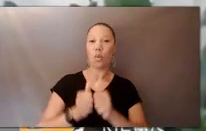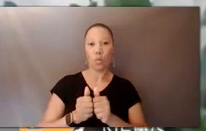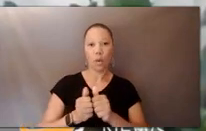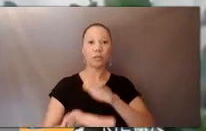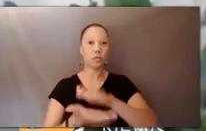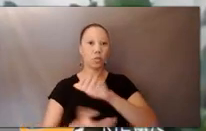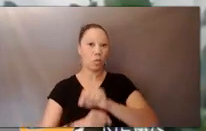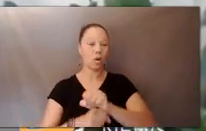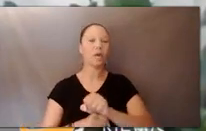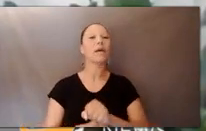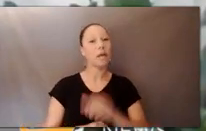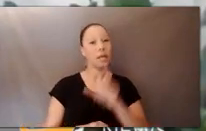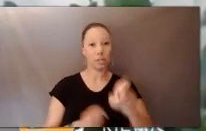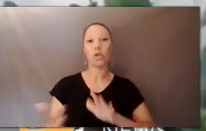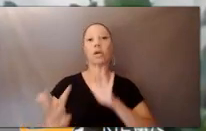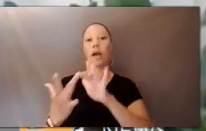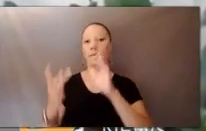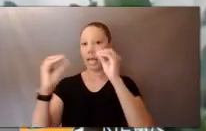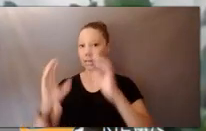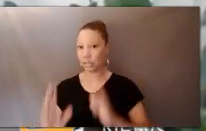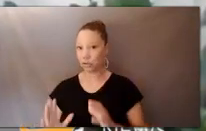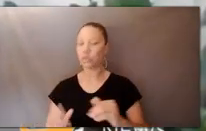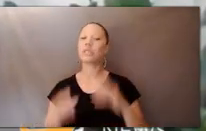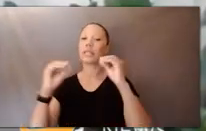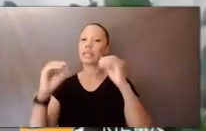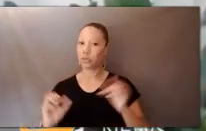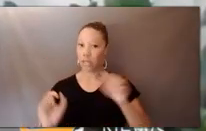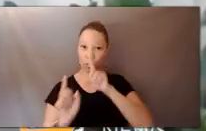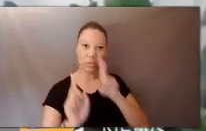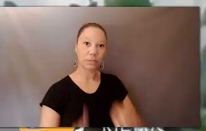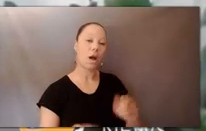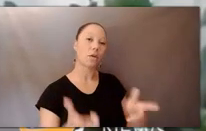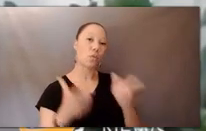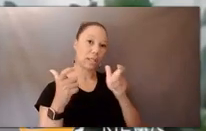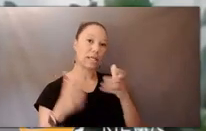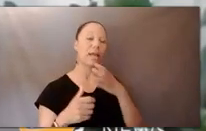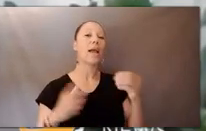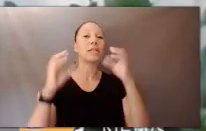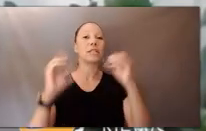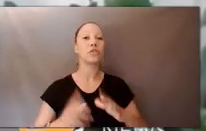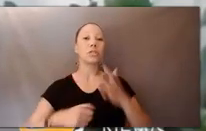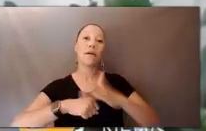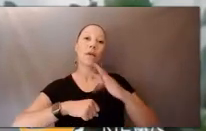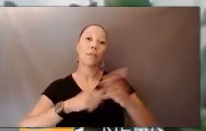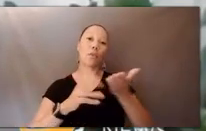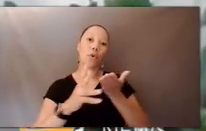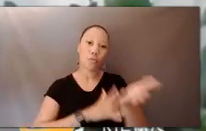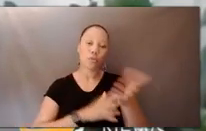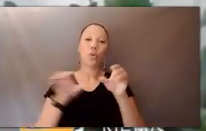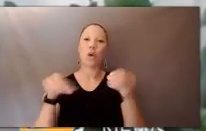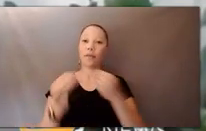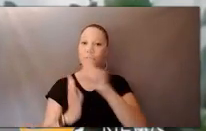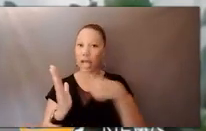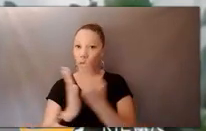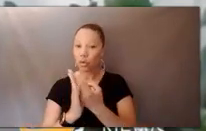to immediately reach out to their teachers so that their teachers can respond quickly. And their teachers have made themselves available through their office hours,